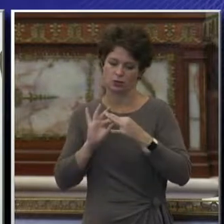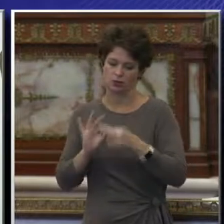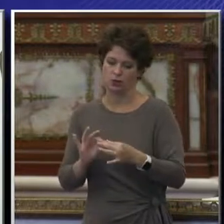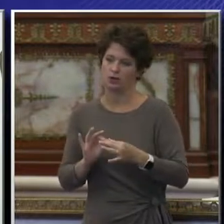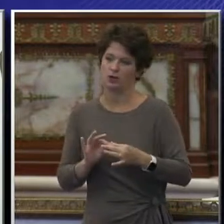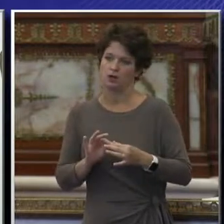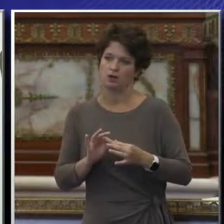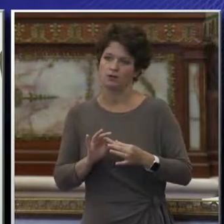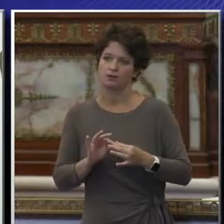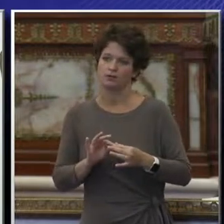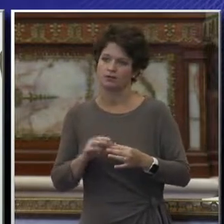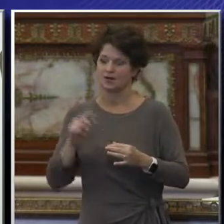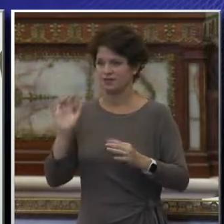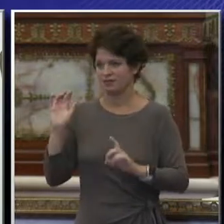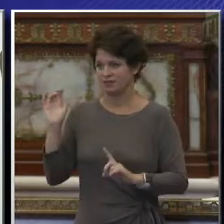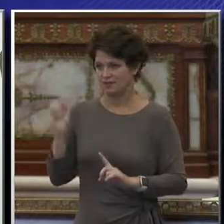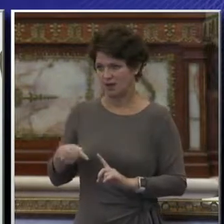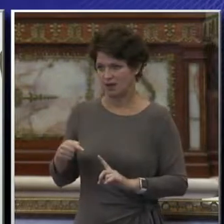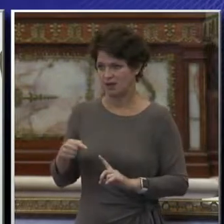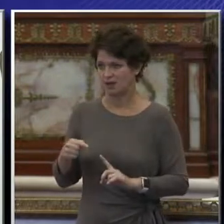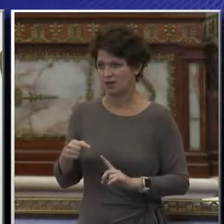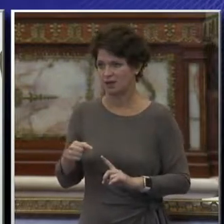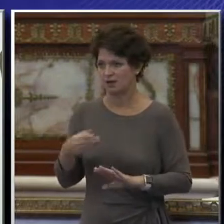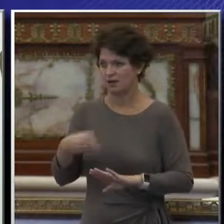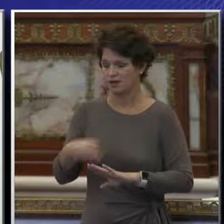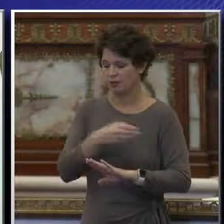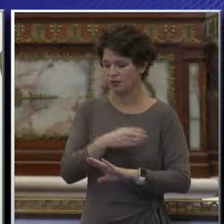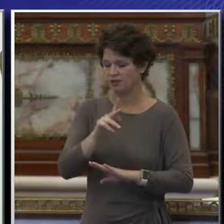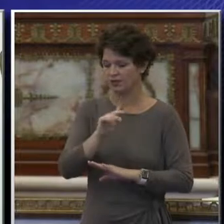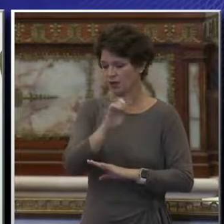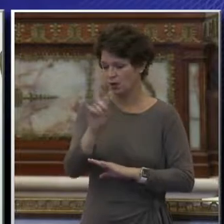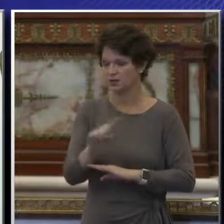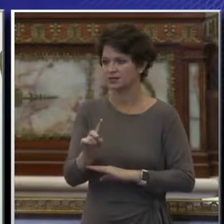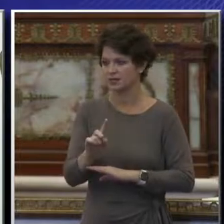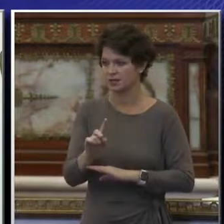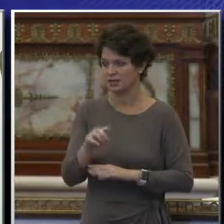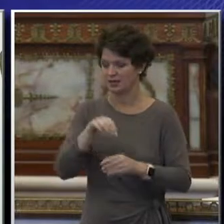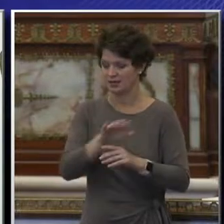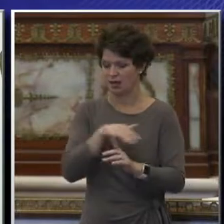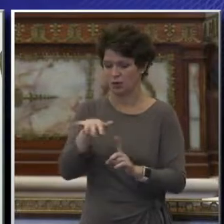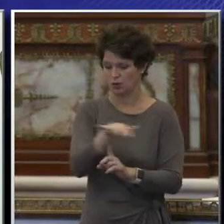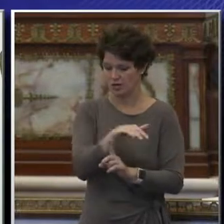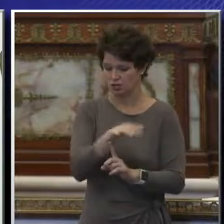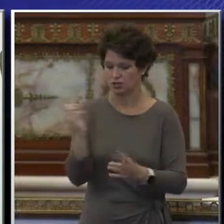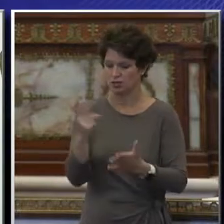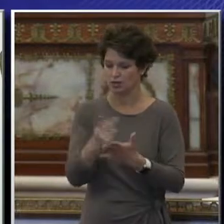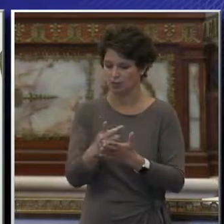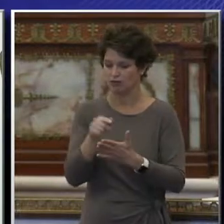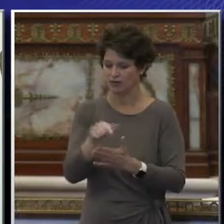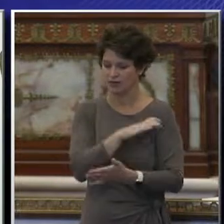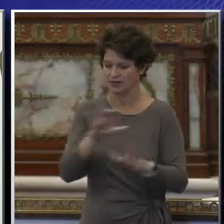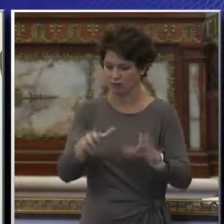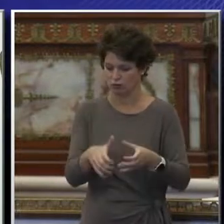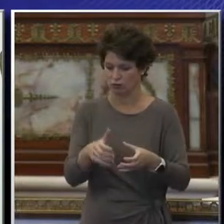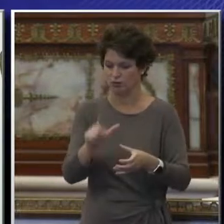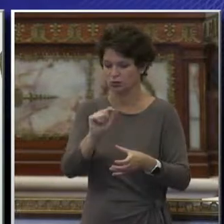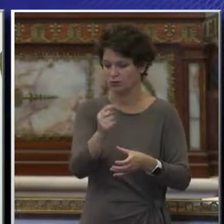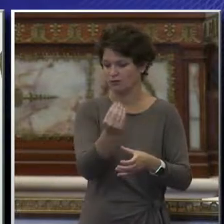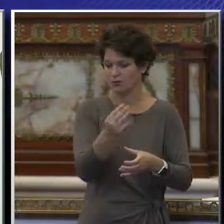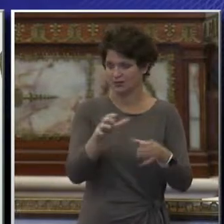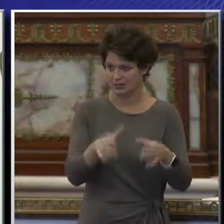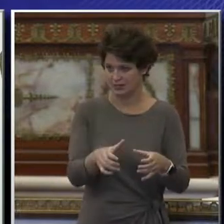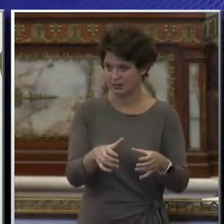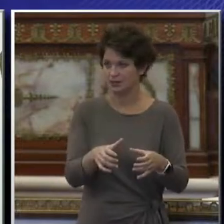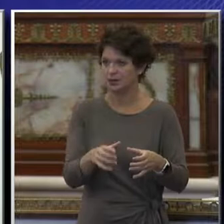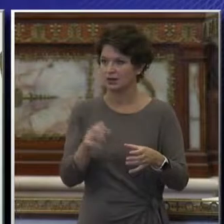that there was previously a KOZ at this location that was approved by this body in 2014, and that